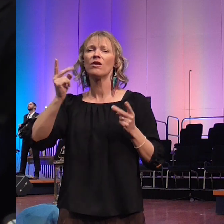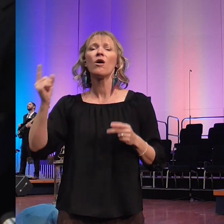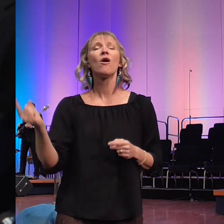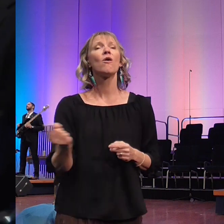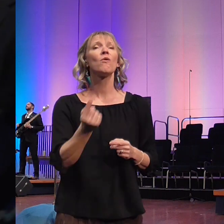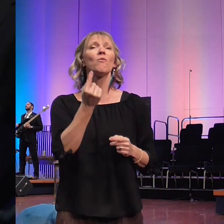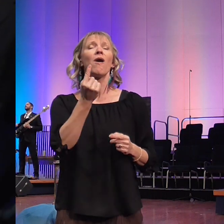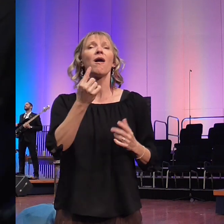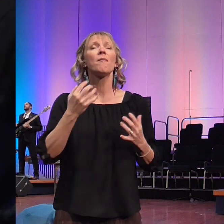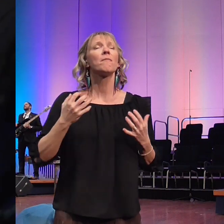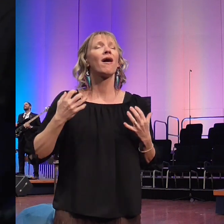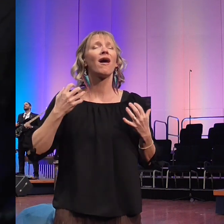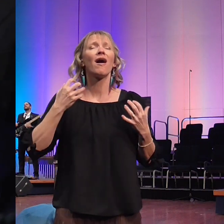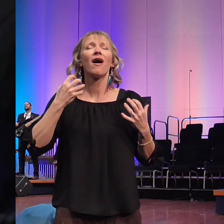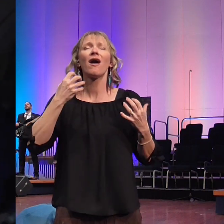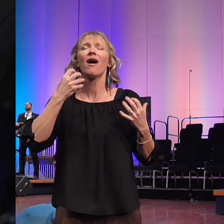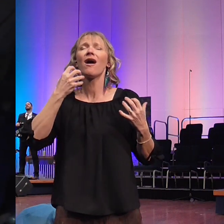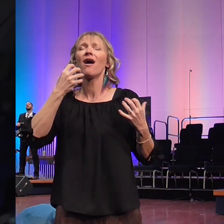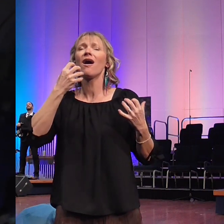One power,